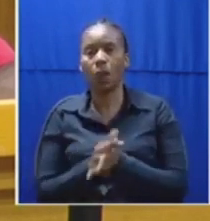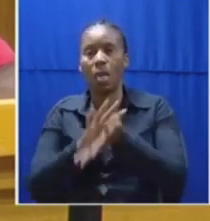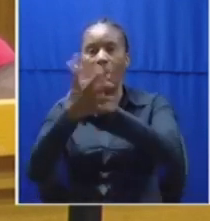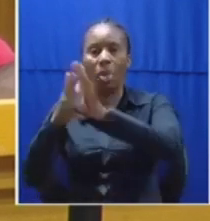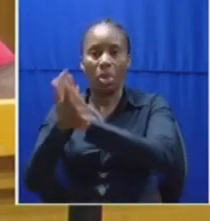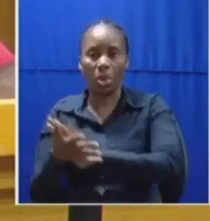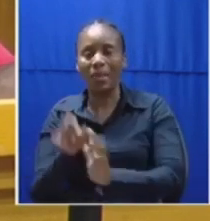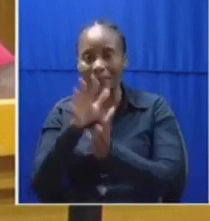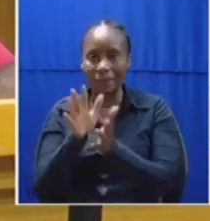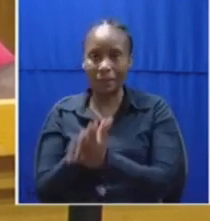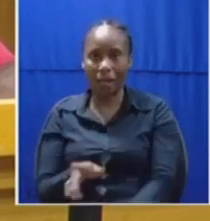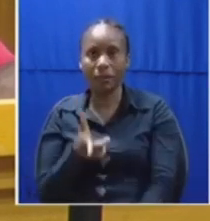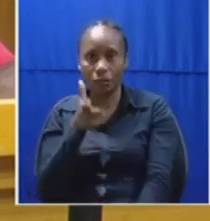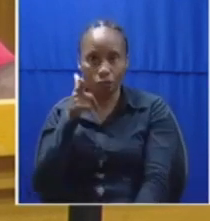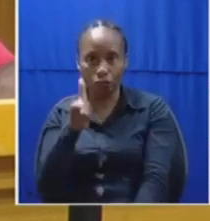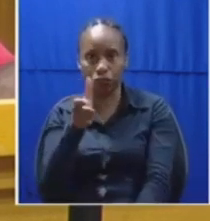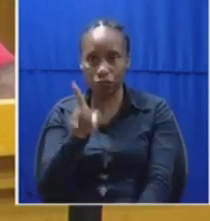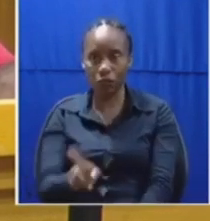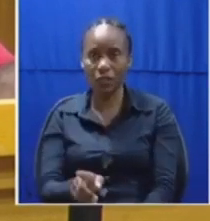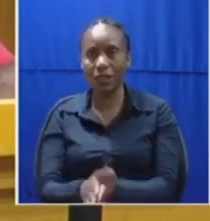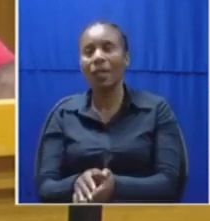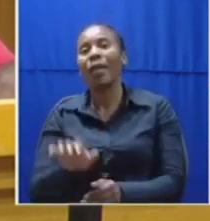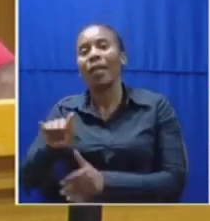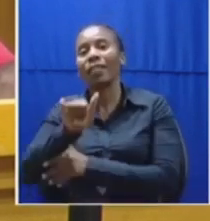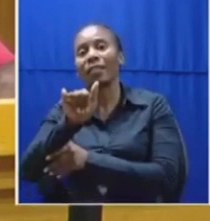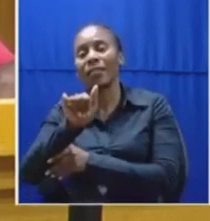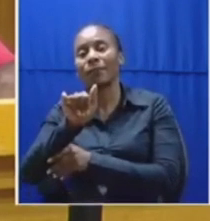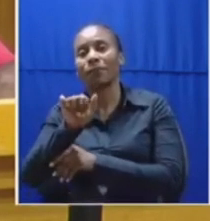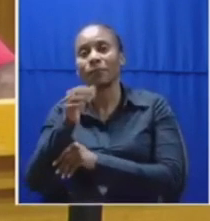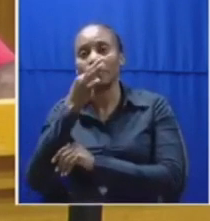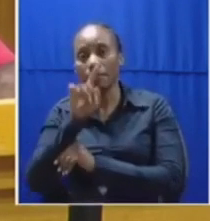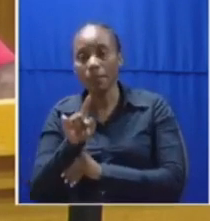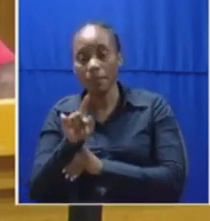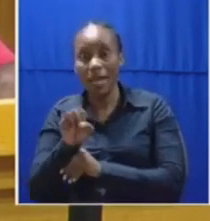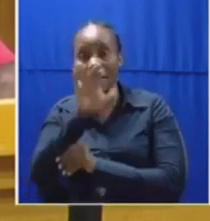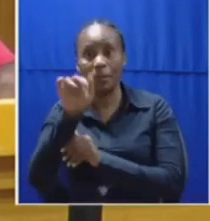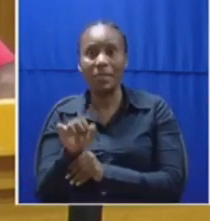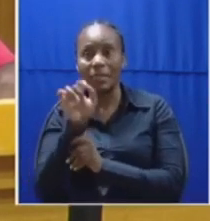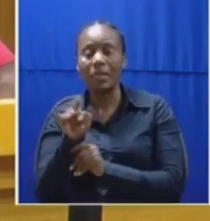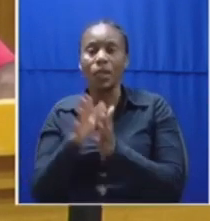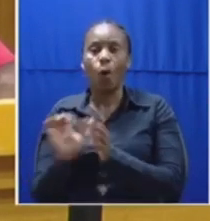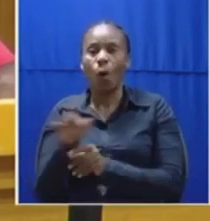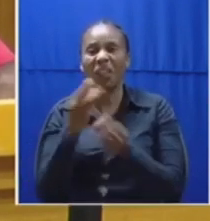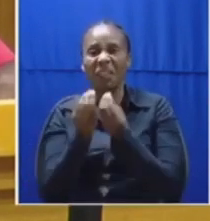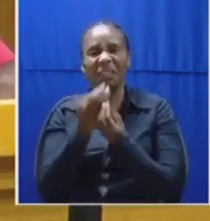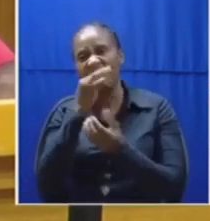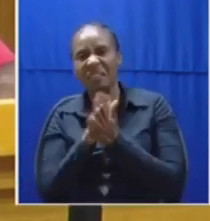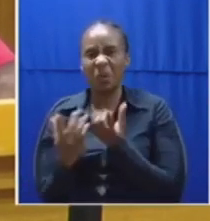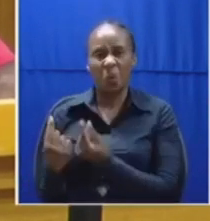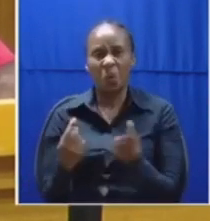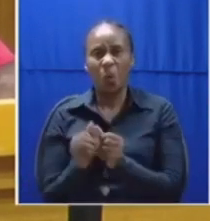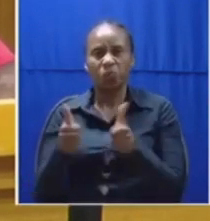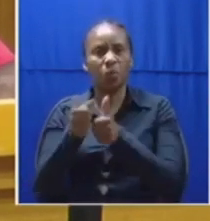ANC objectives of looting quiet well. A comprehensive solution of this problem is required, and